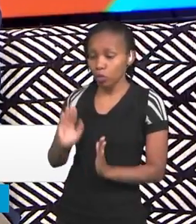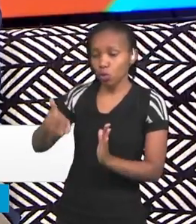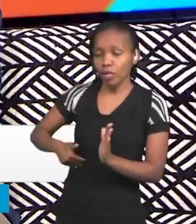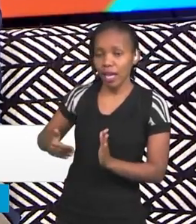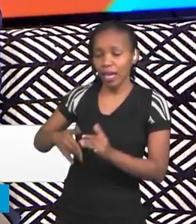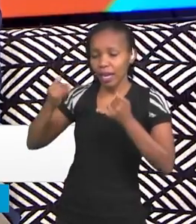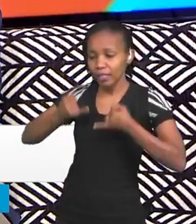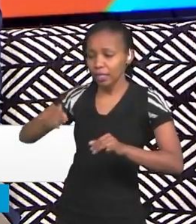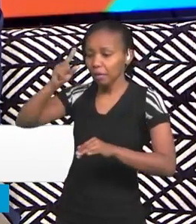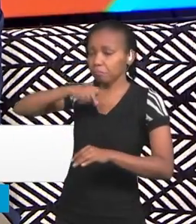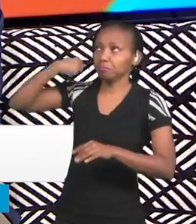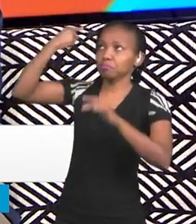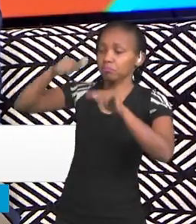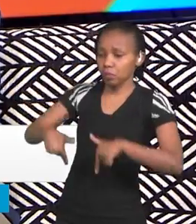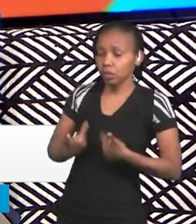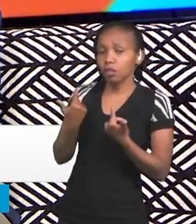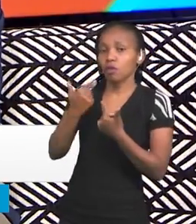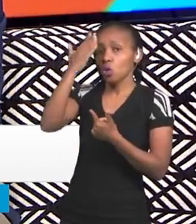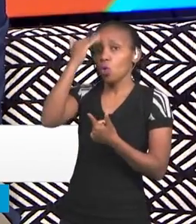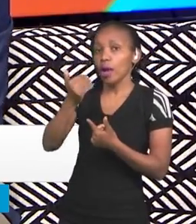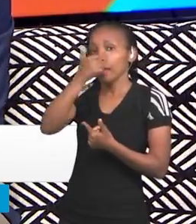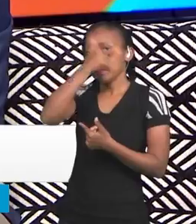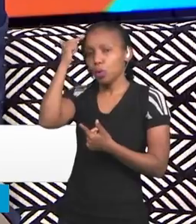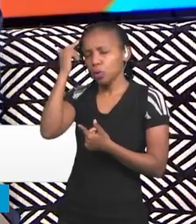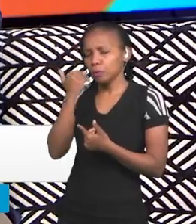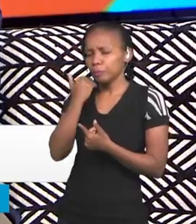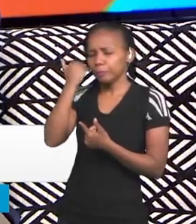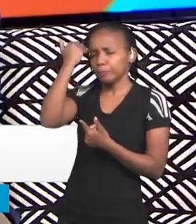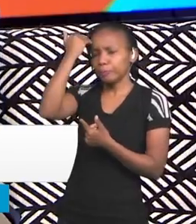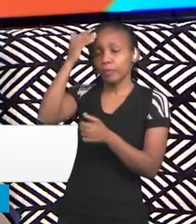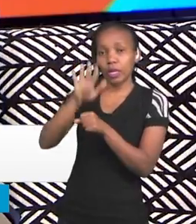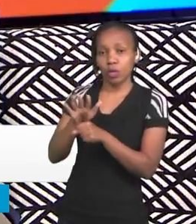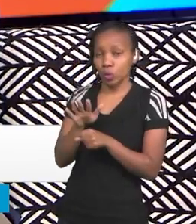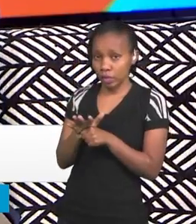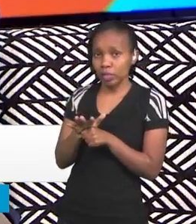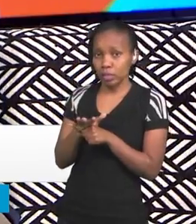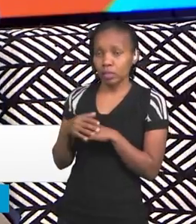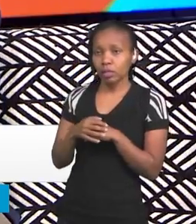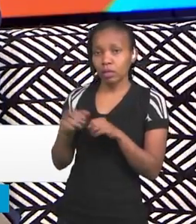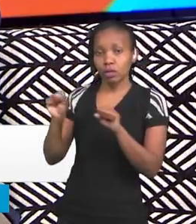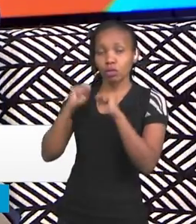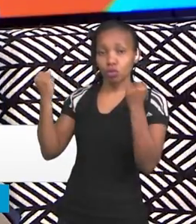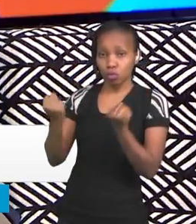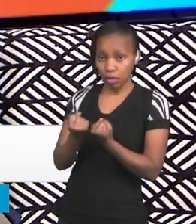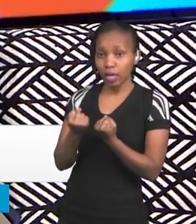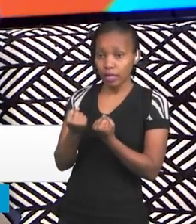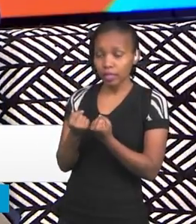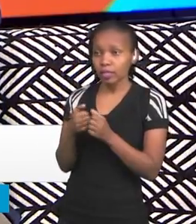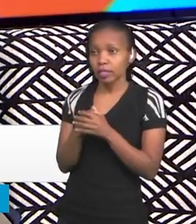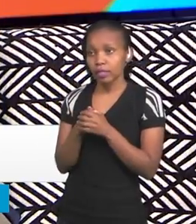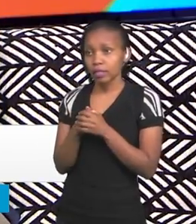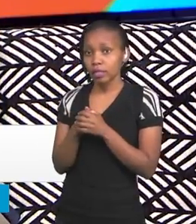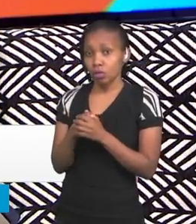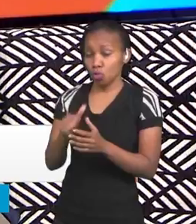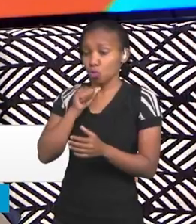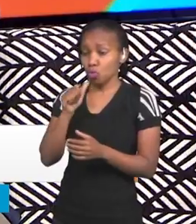to commit suicide somewhere because depression rates have maybe hit high, mm-hmm. and society will actually not even see